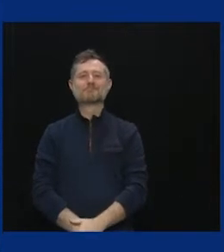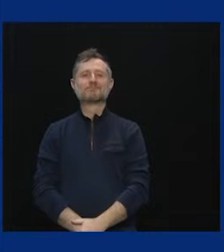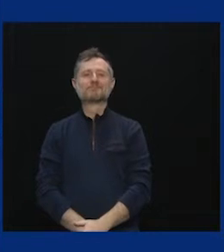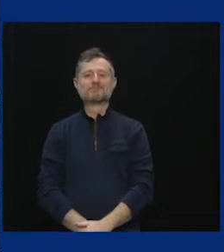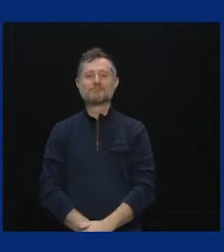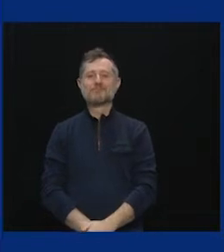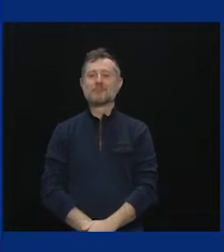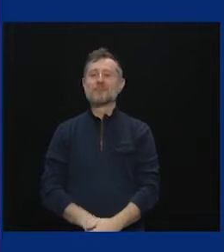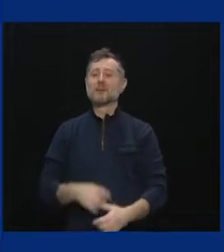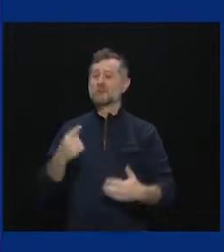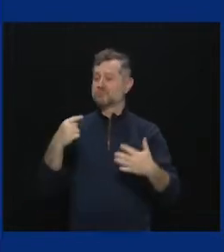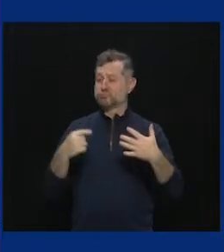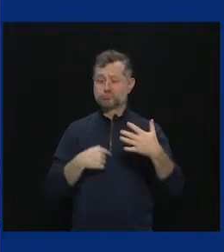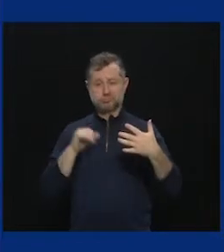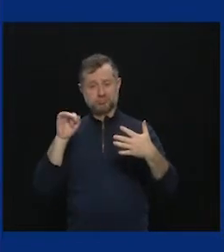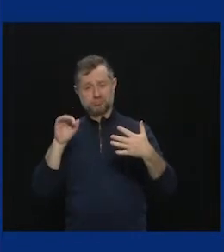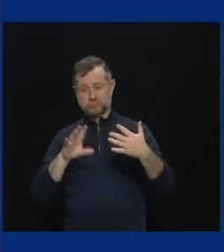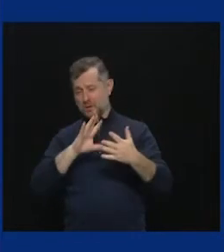And my message